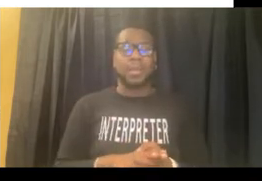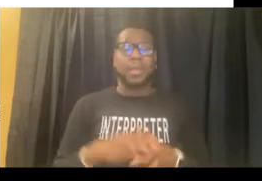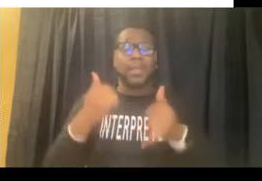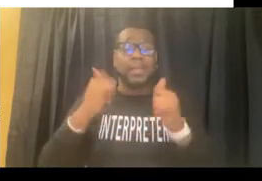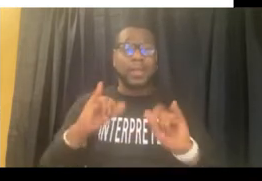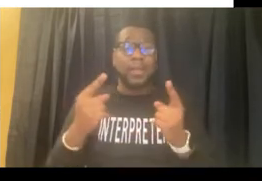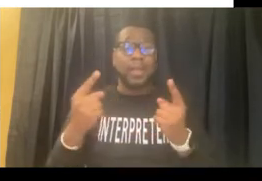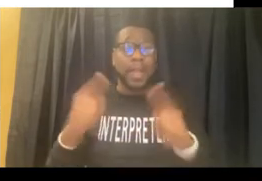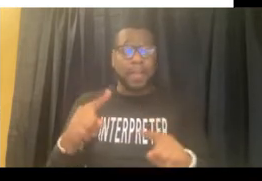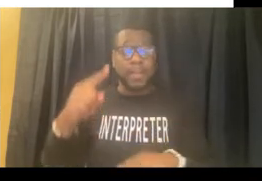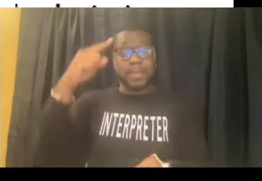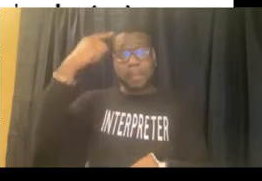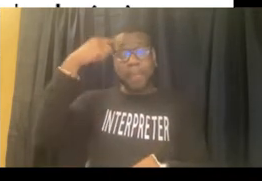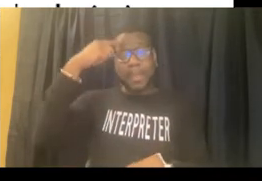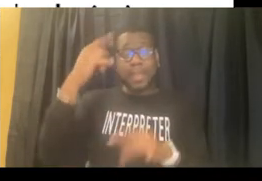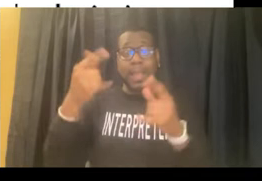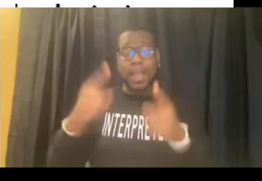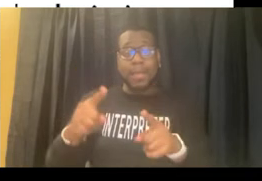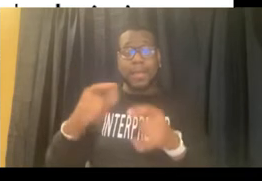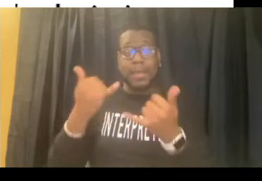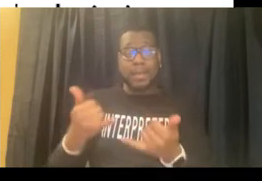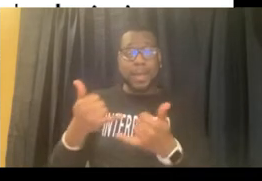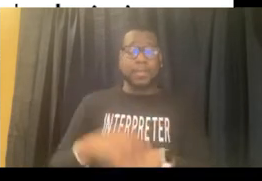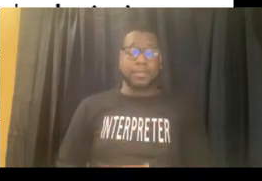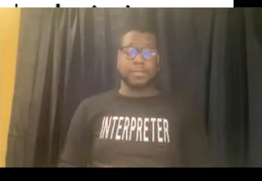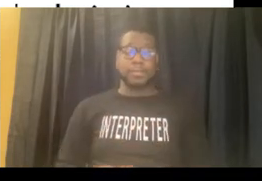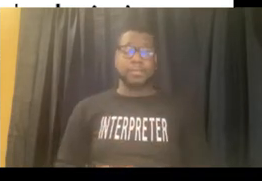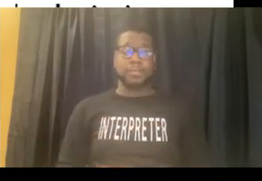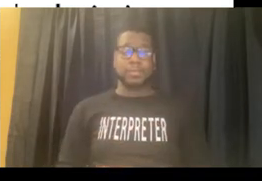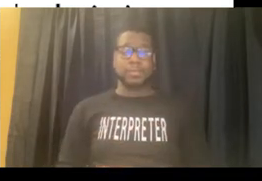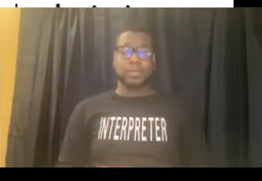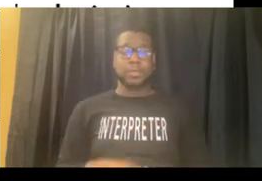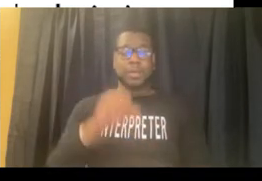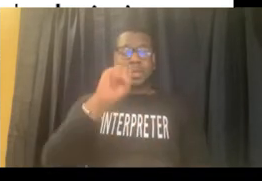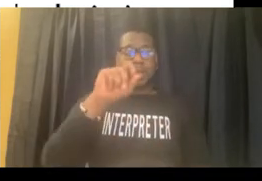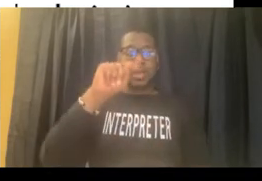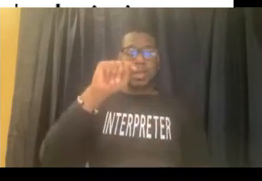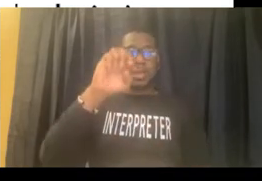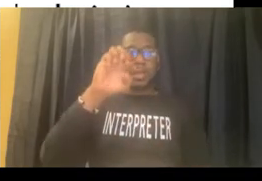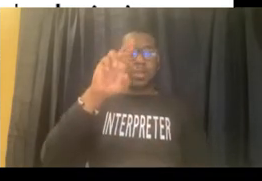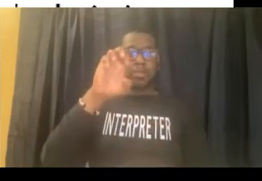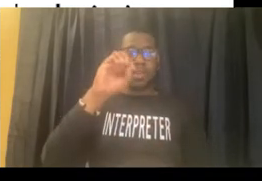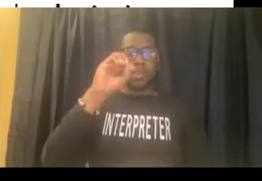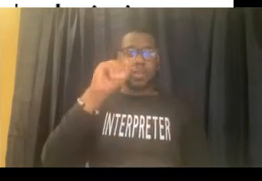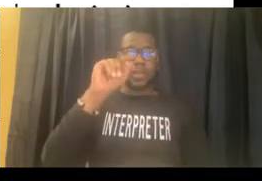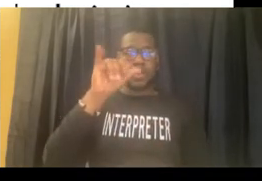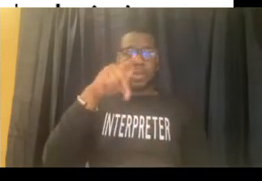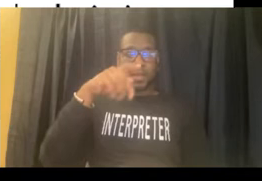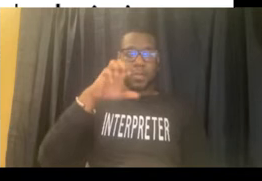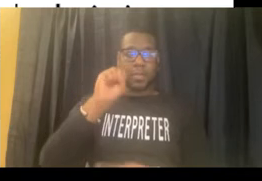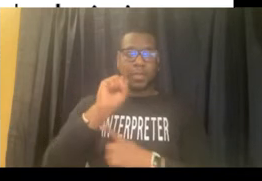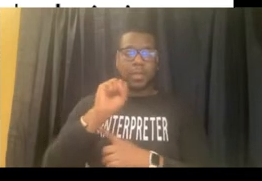throughout this current time in 2021. Stereotypes play a large role in how survivors of color are